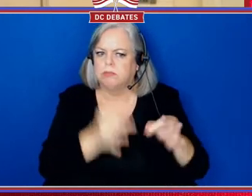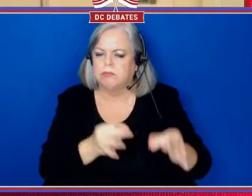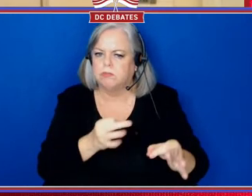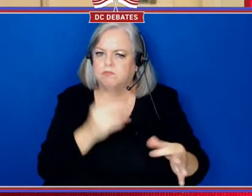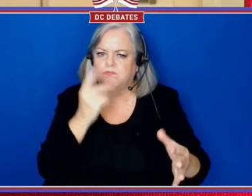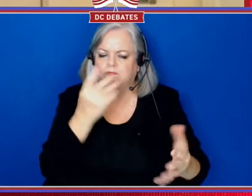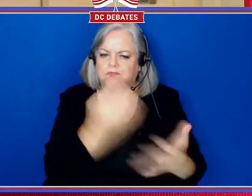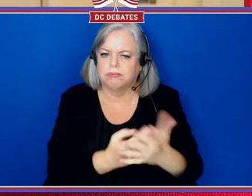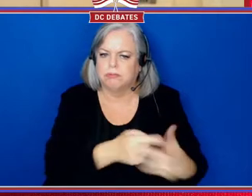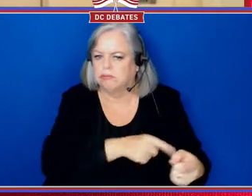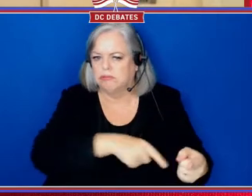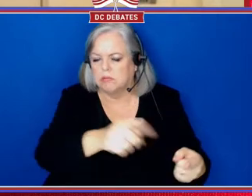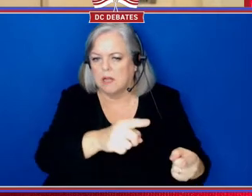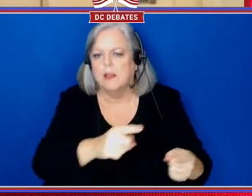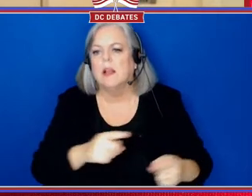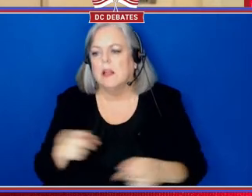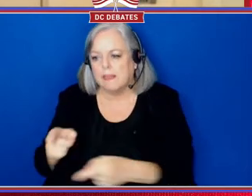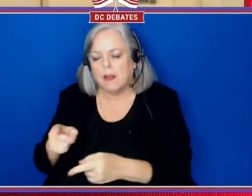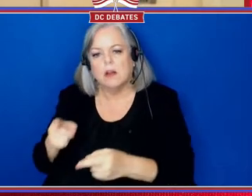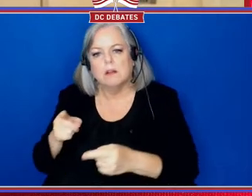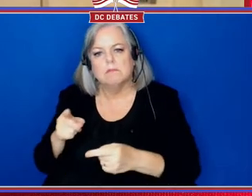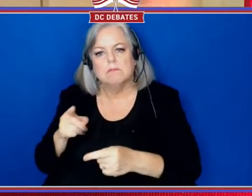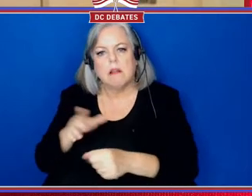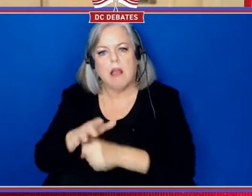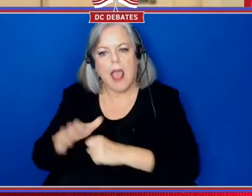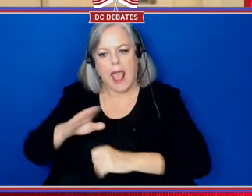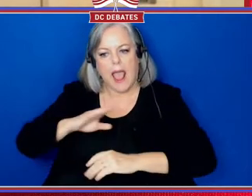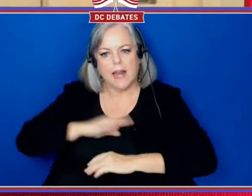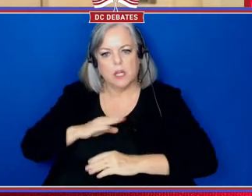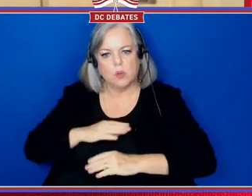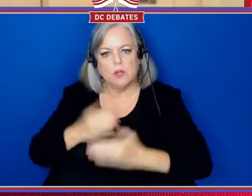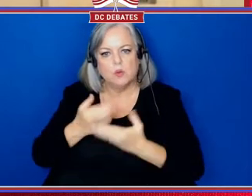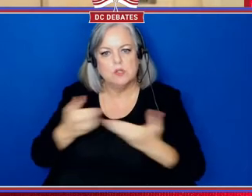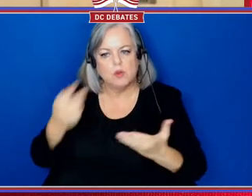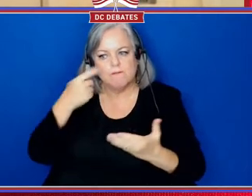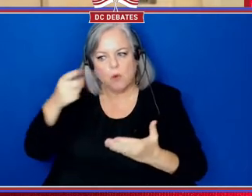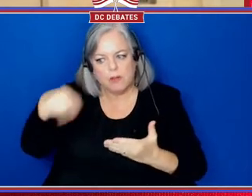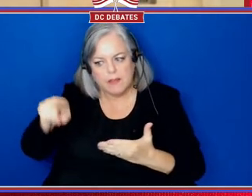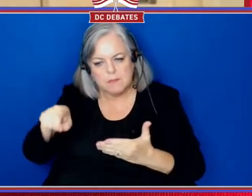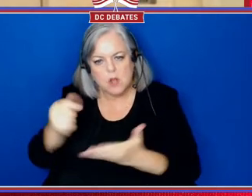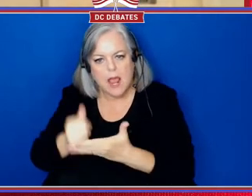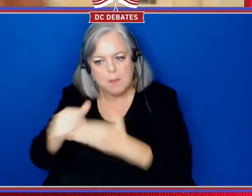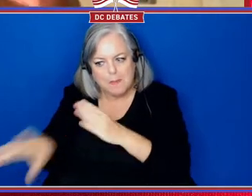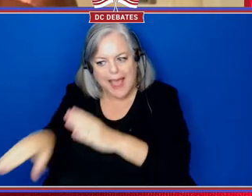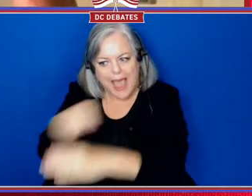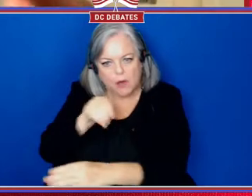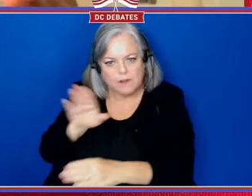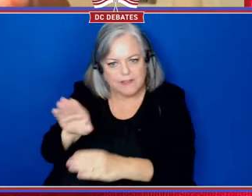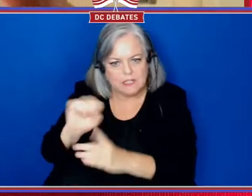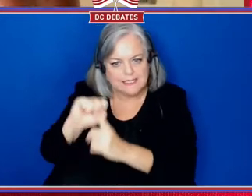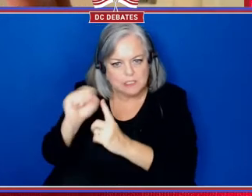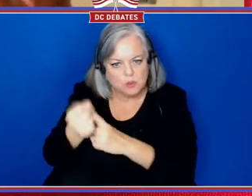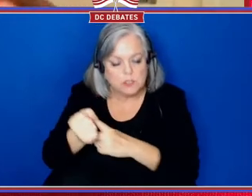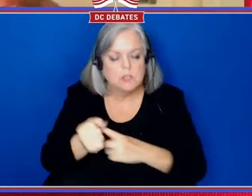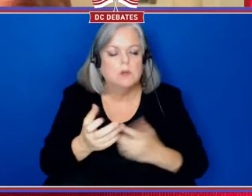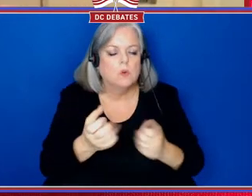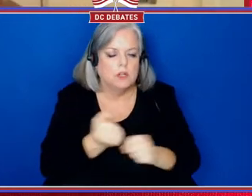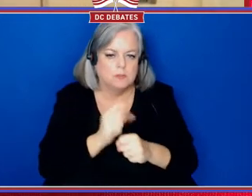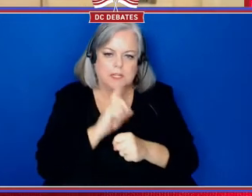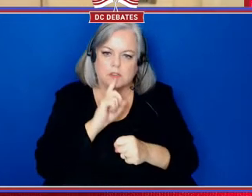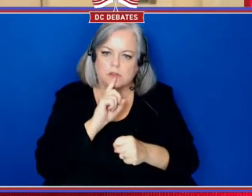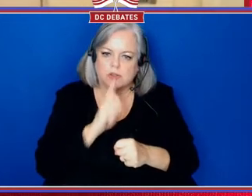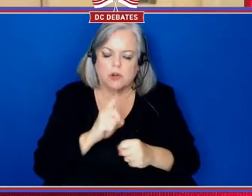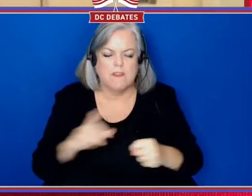comes to housing and getting themselves out of those situations. We will ensure that there's a full,